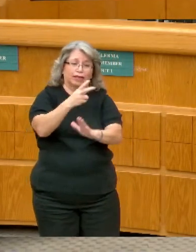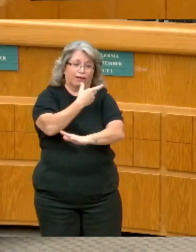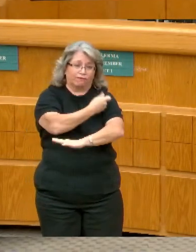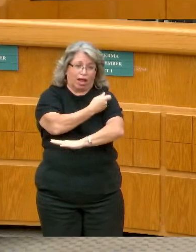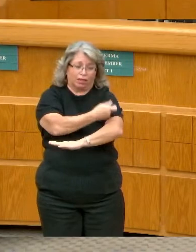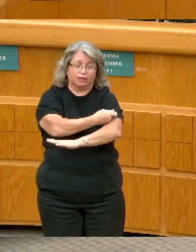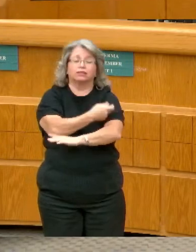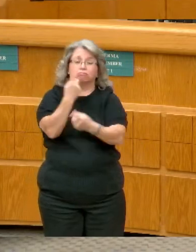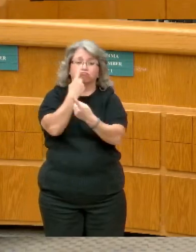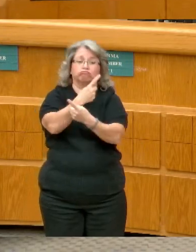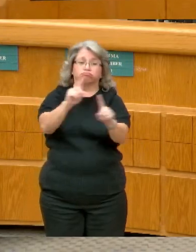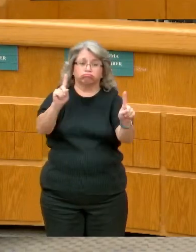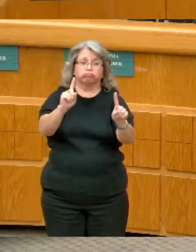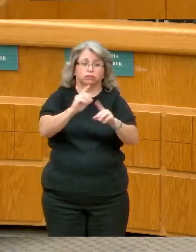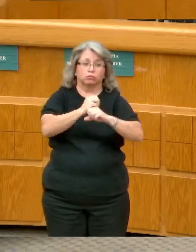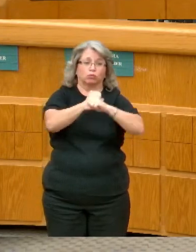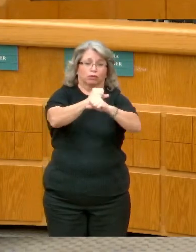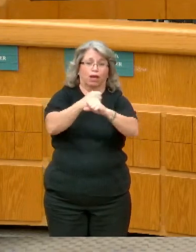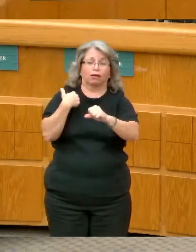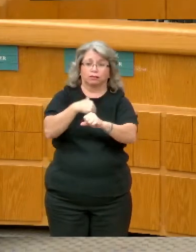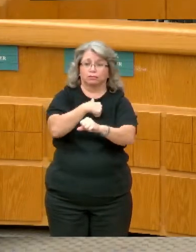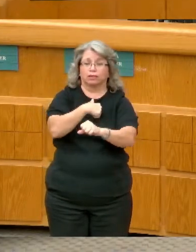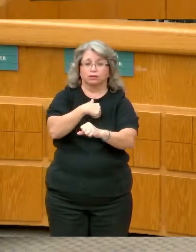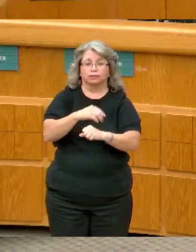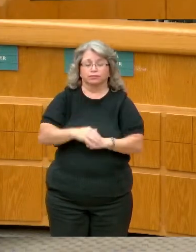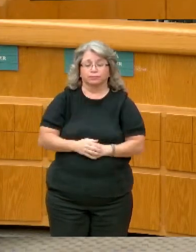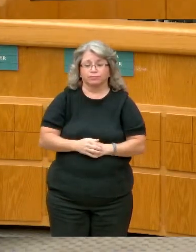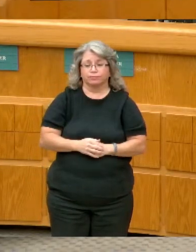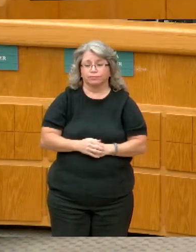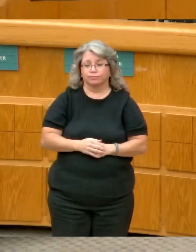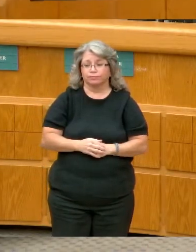to be doing to help all of us. Next slide.